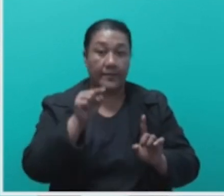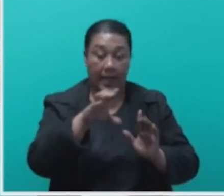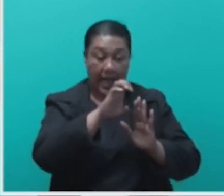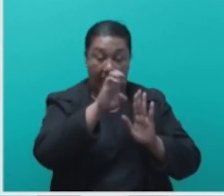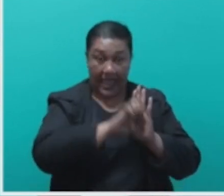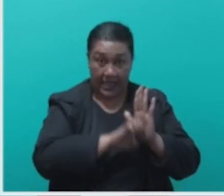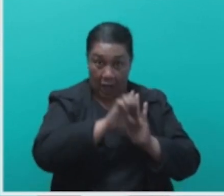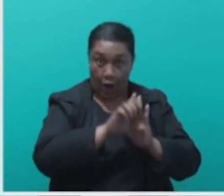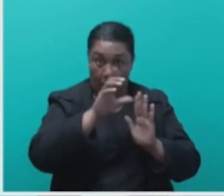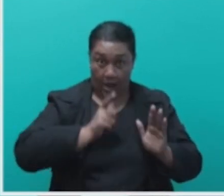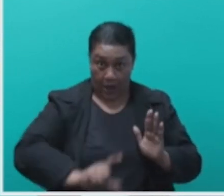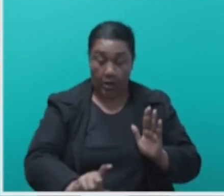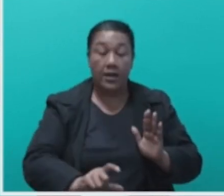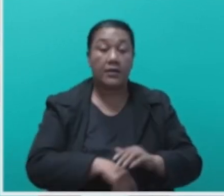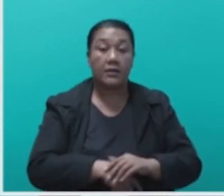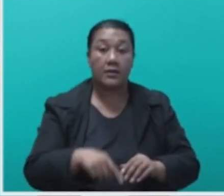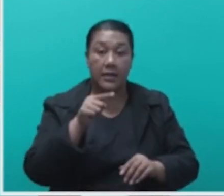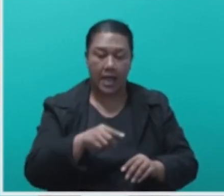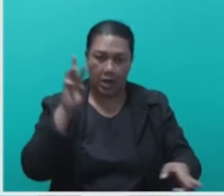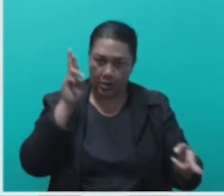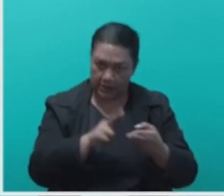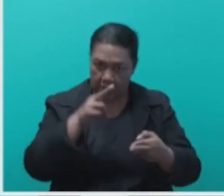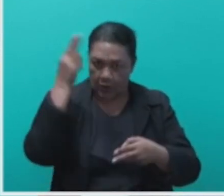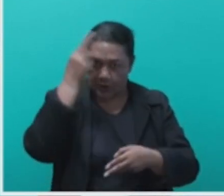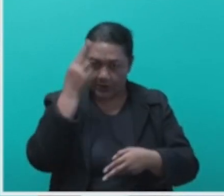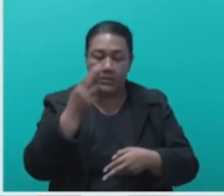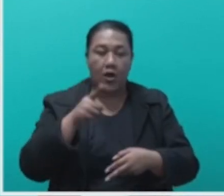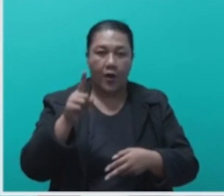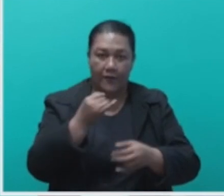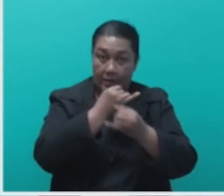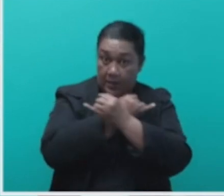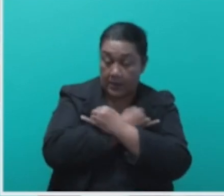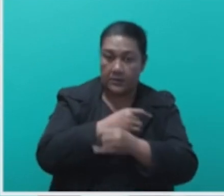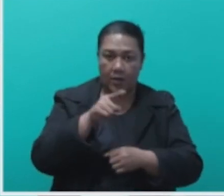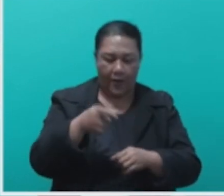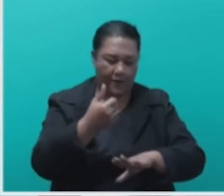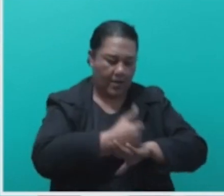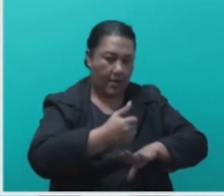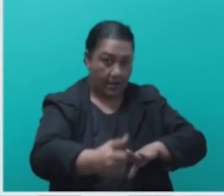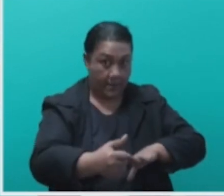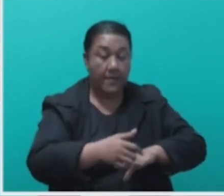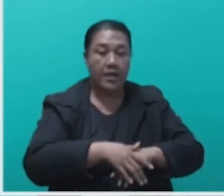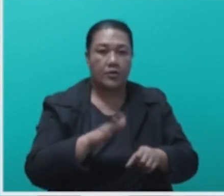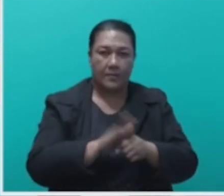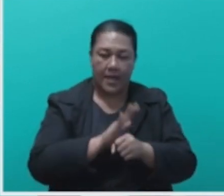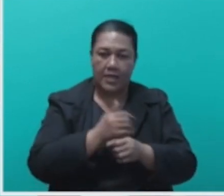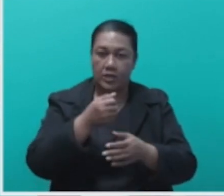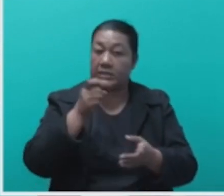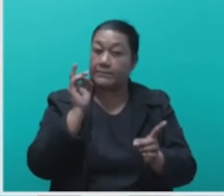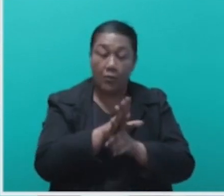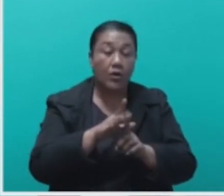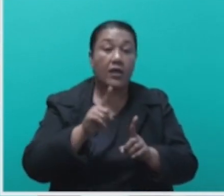conduct, reduce risks to the integrity of government and the Parliament as the paramount